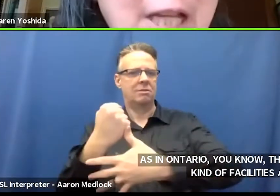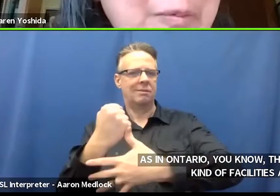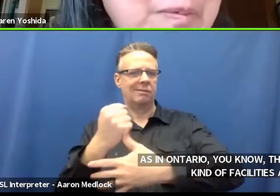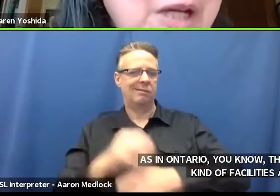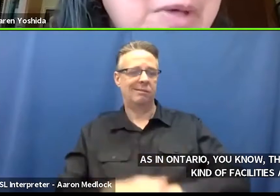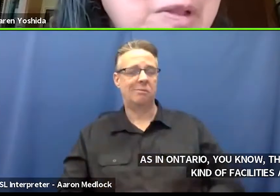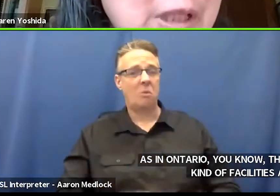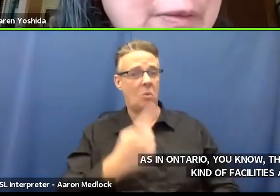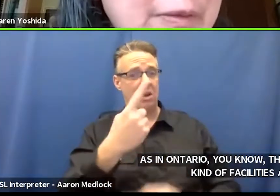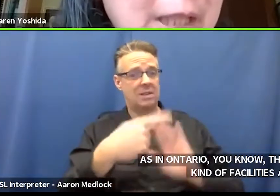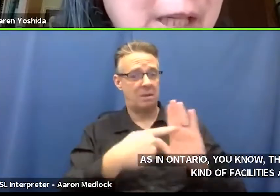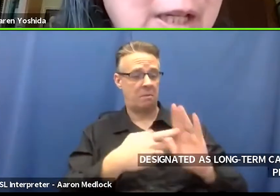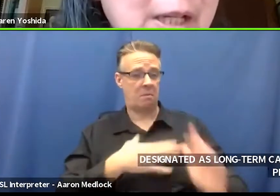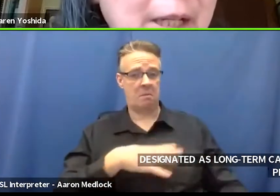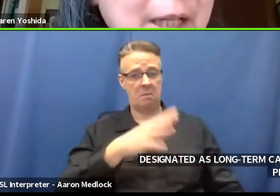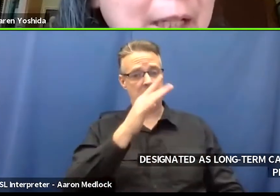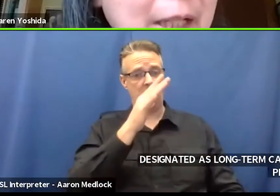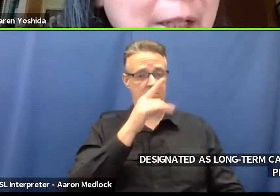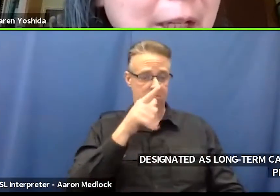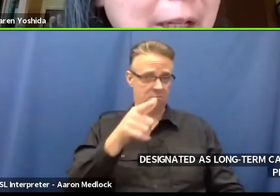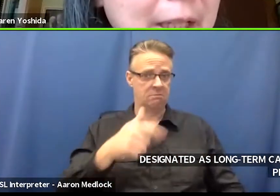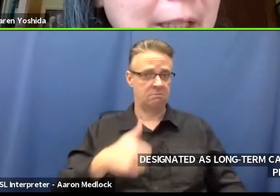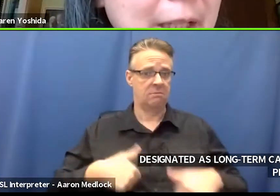give an example. My mother lives in a